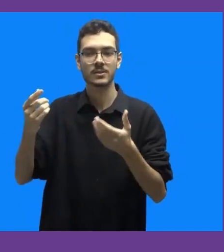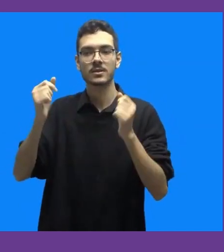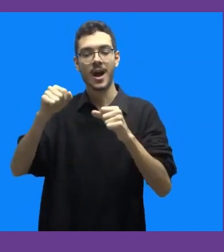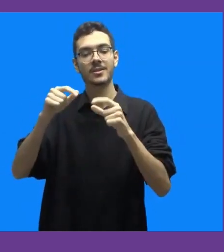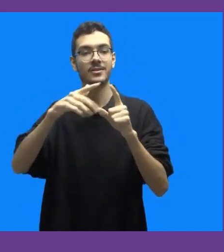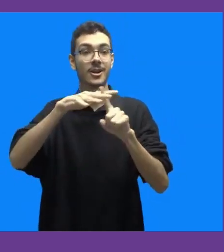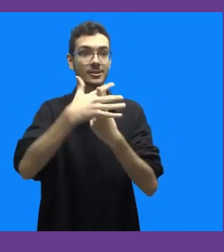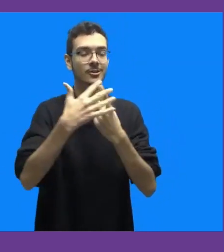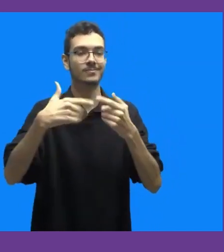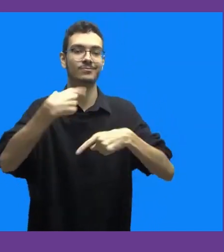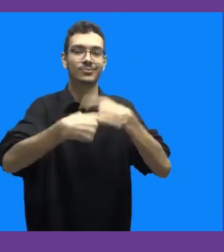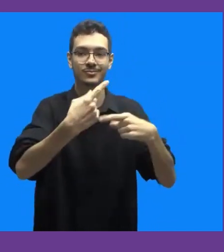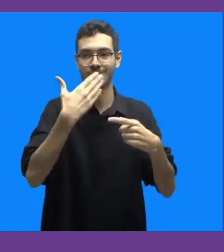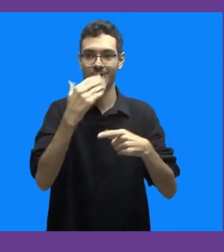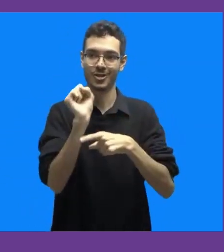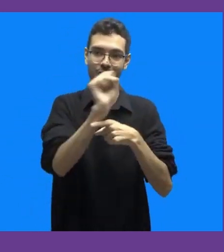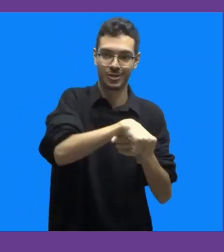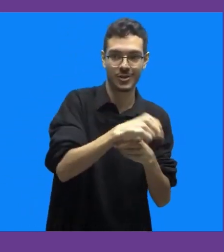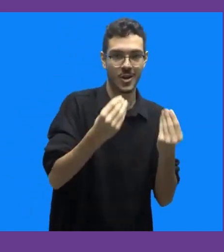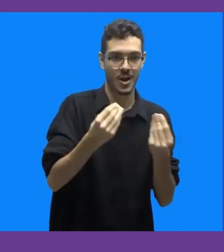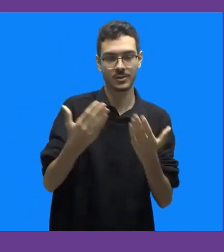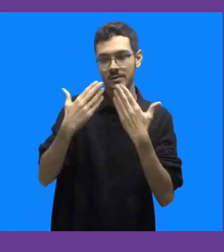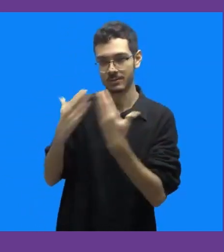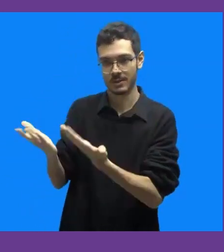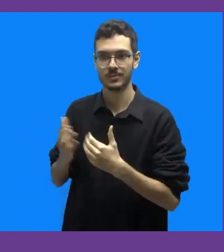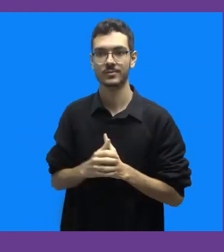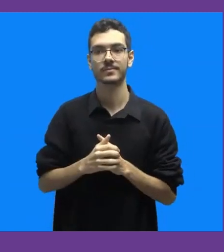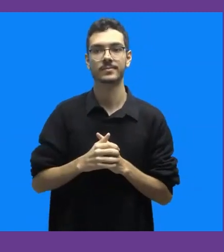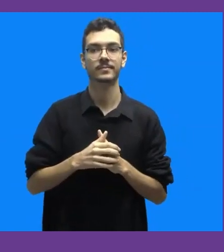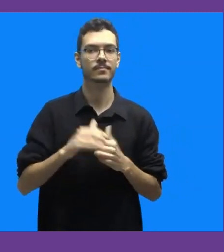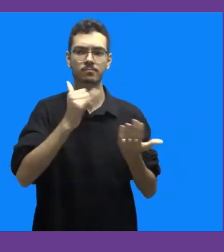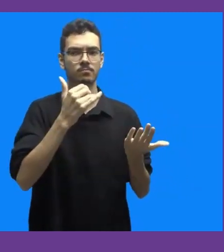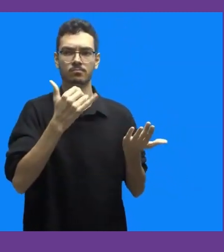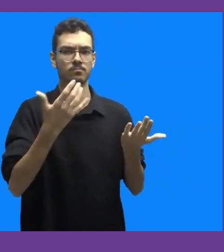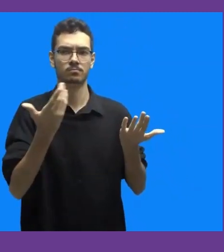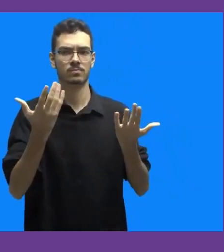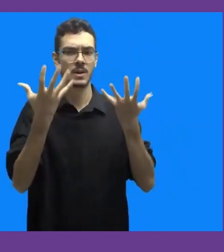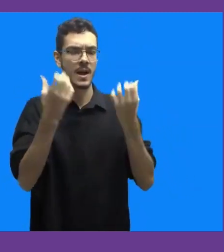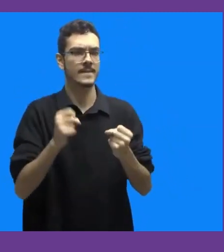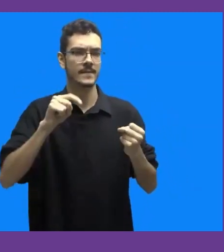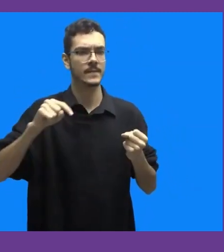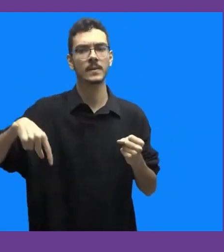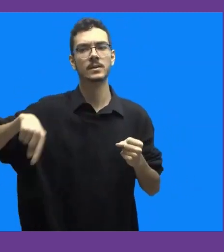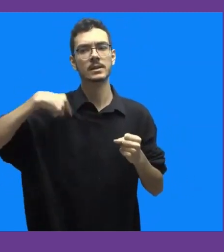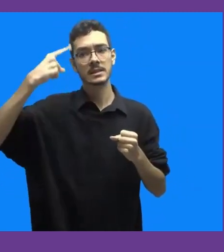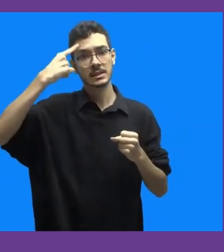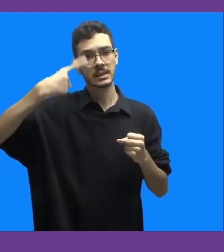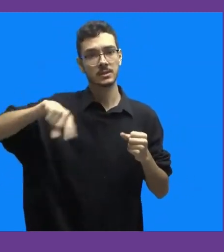have similar experiences. And that was something that I really wanted to add